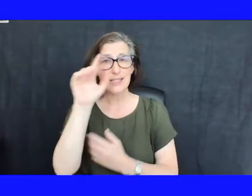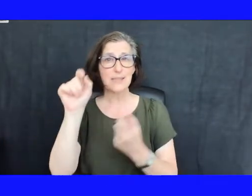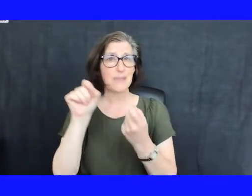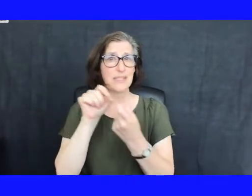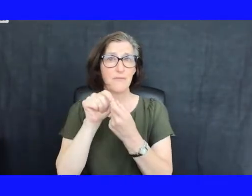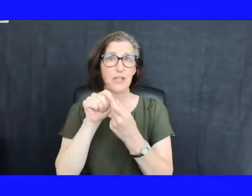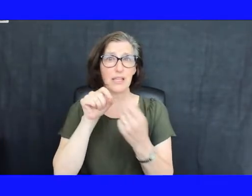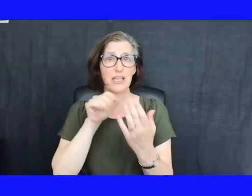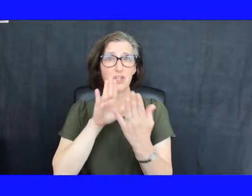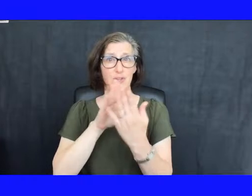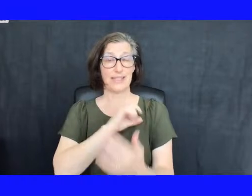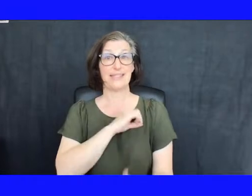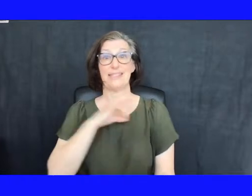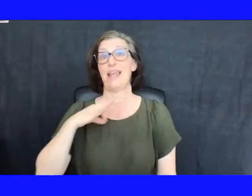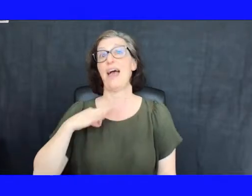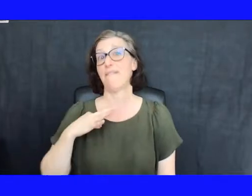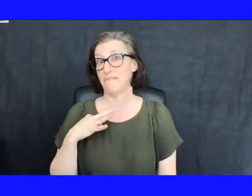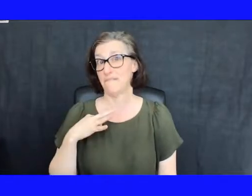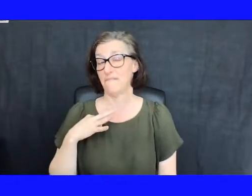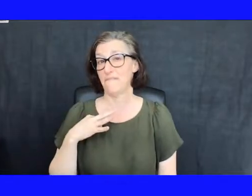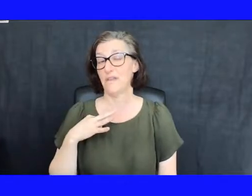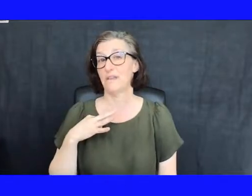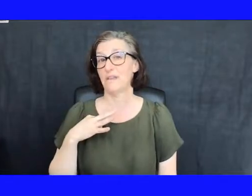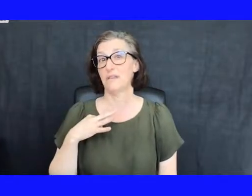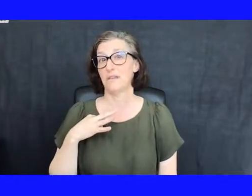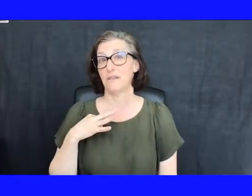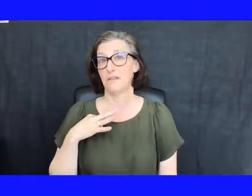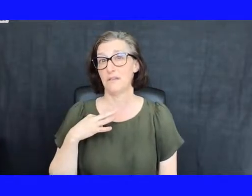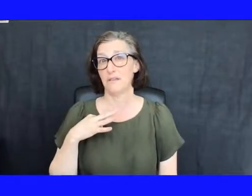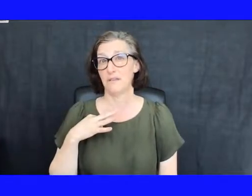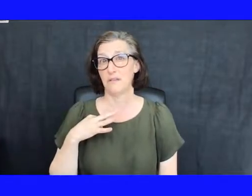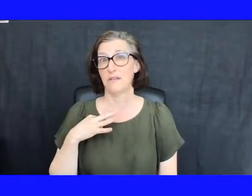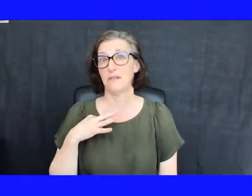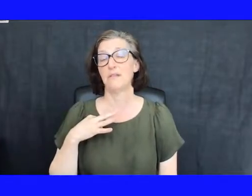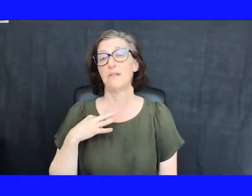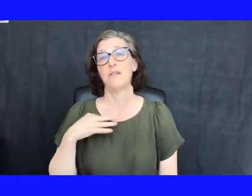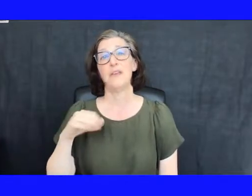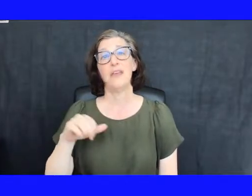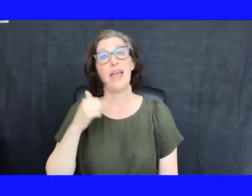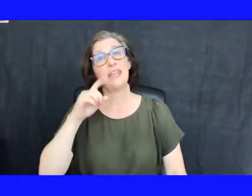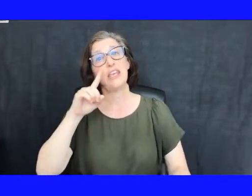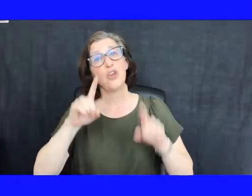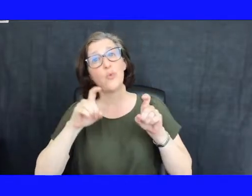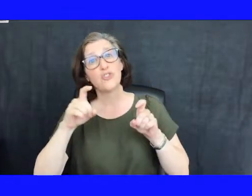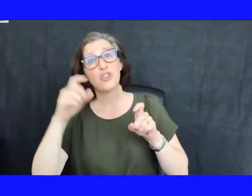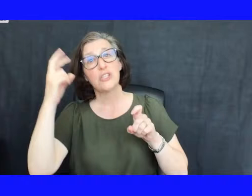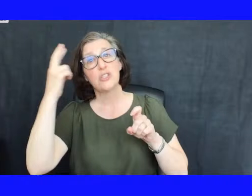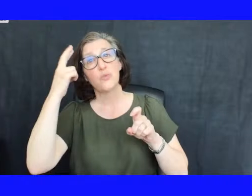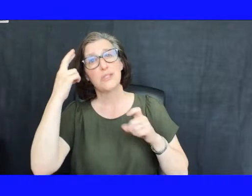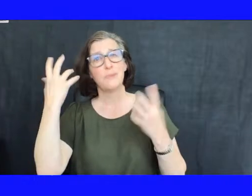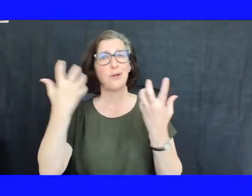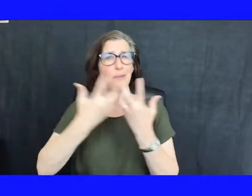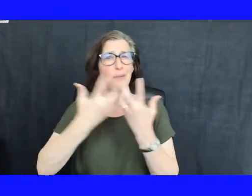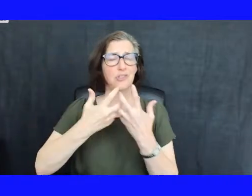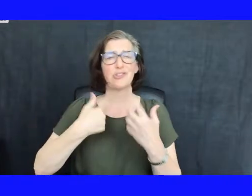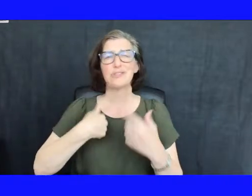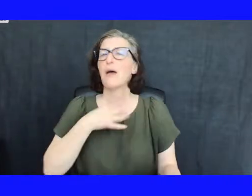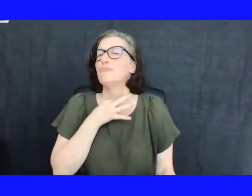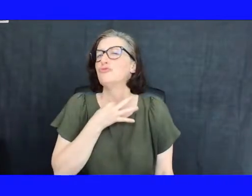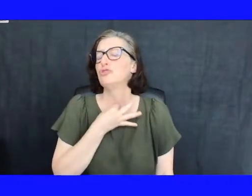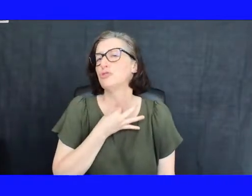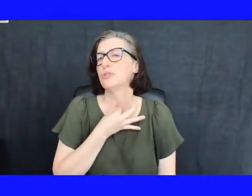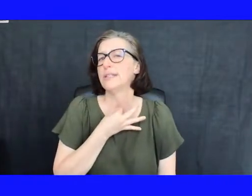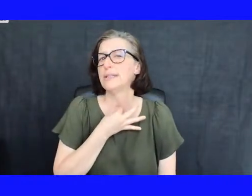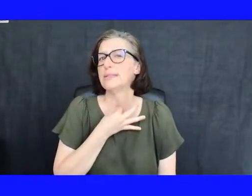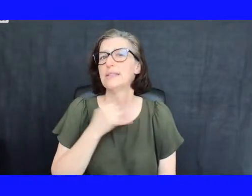that we provide to staff members who may need language assistance. We also have